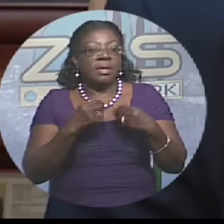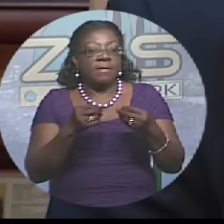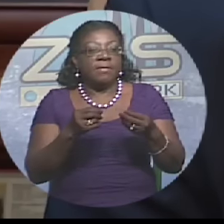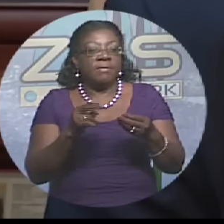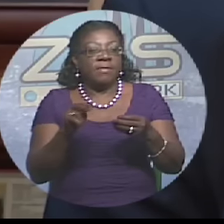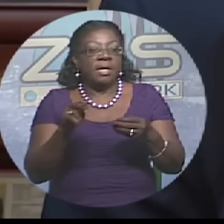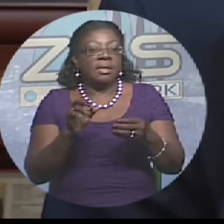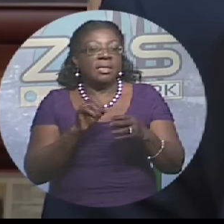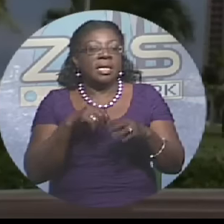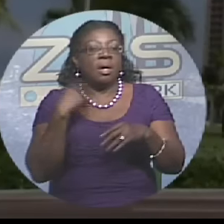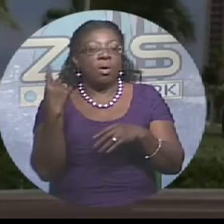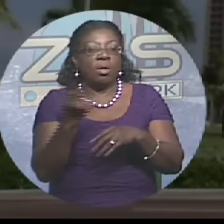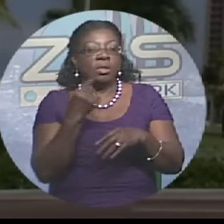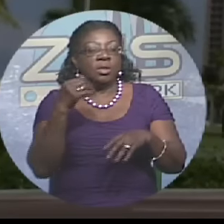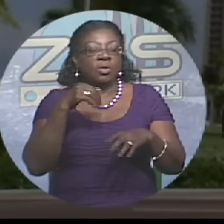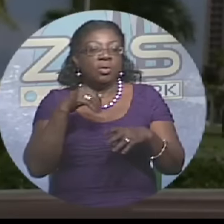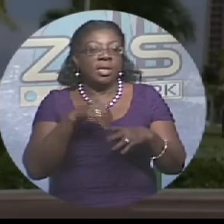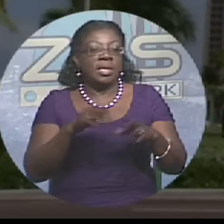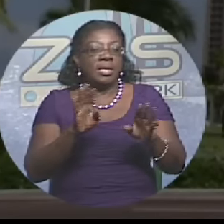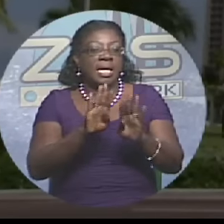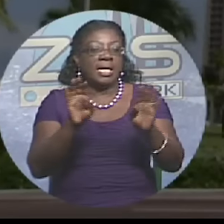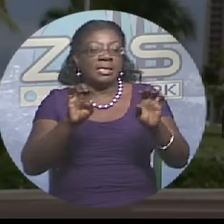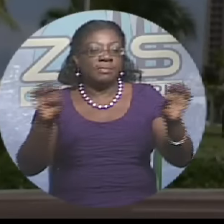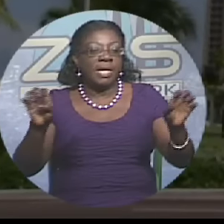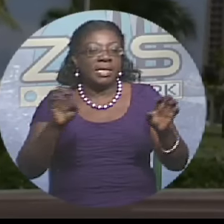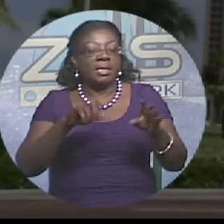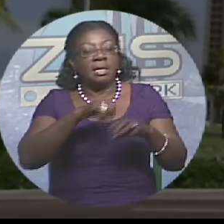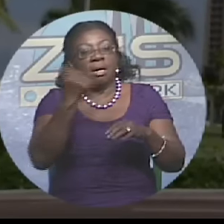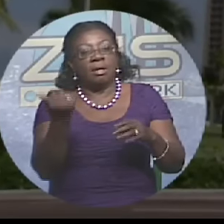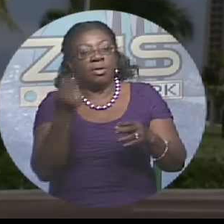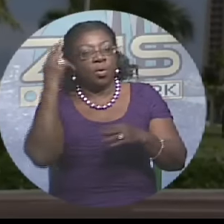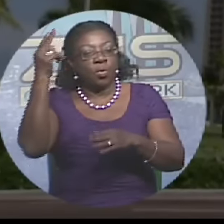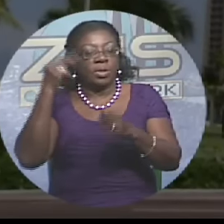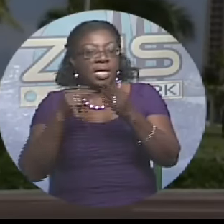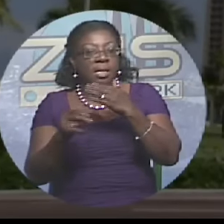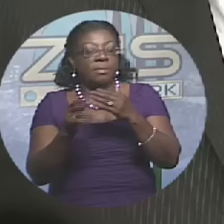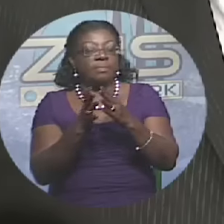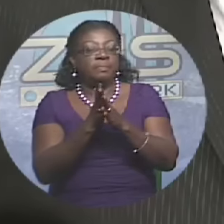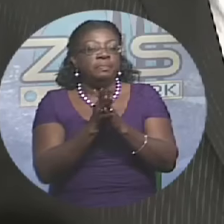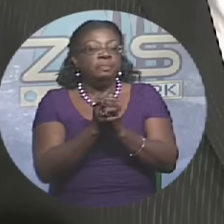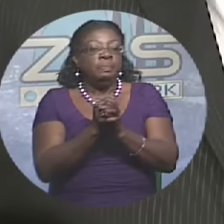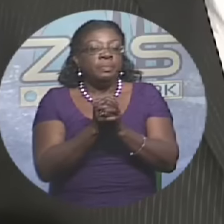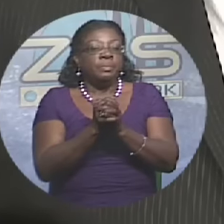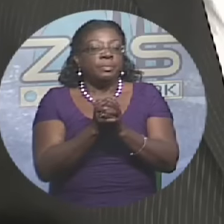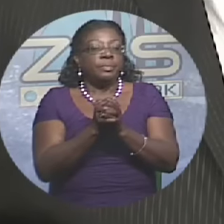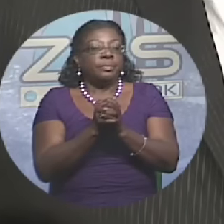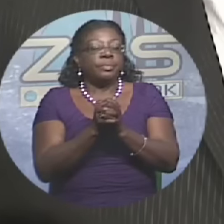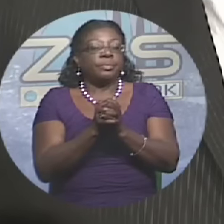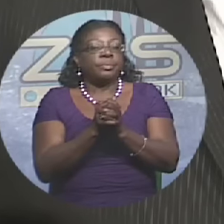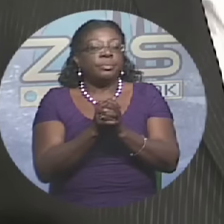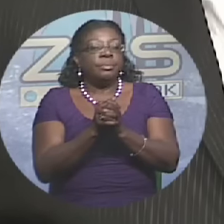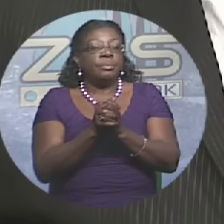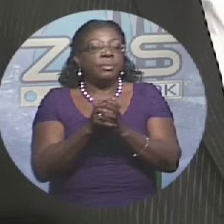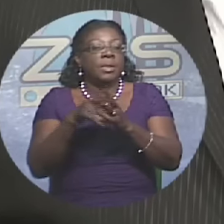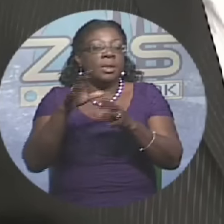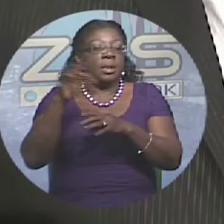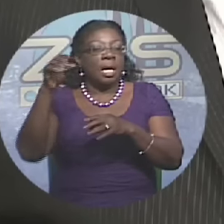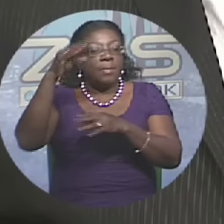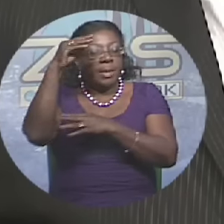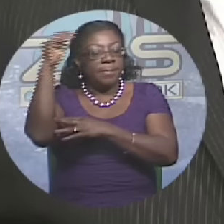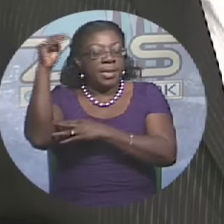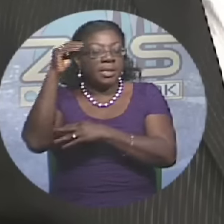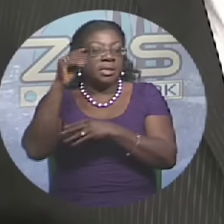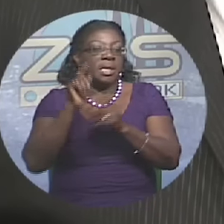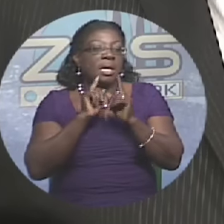are also in an expansionist mode. Clint Watson, ZNS Network News. Clint, thanks a lot. A cabinet minister tonight responds